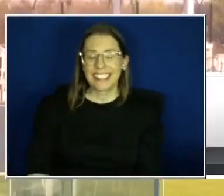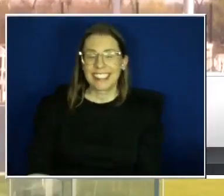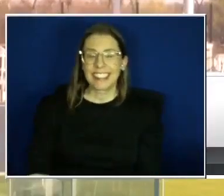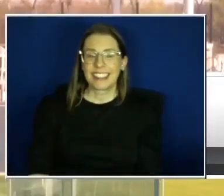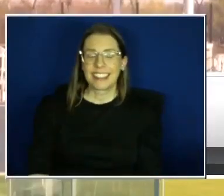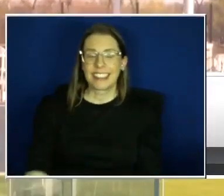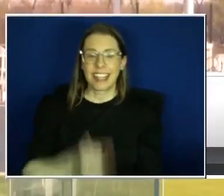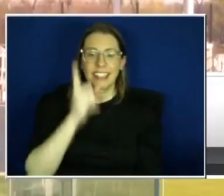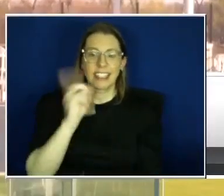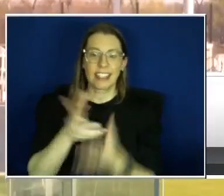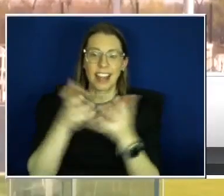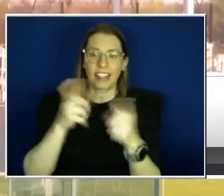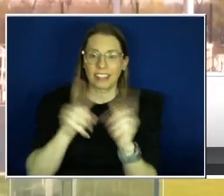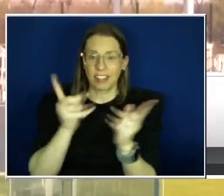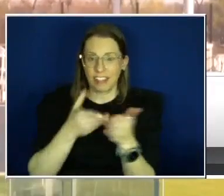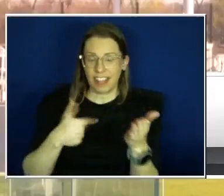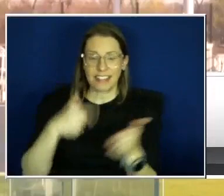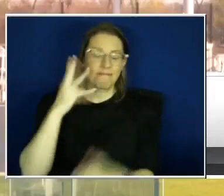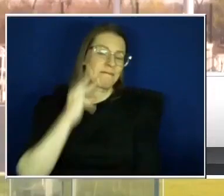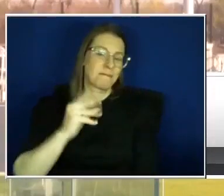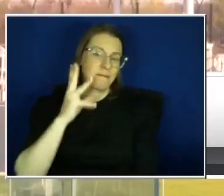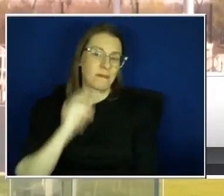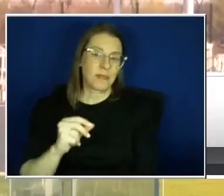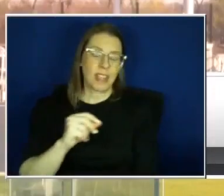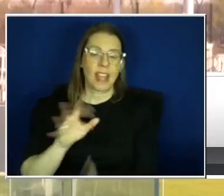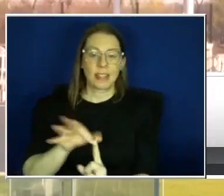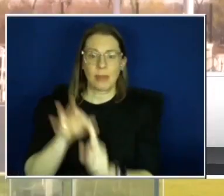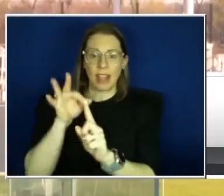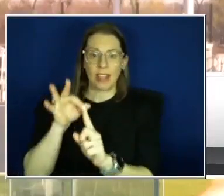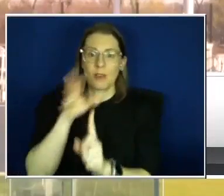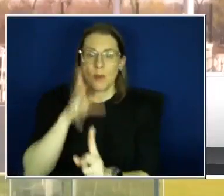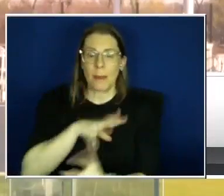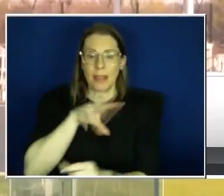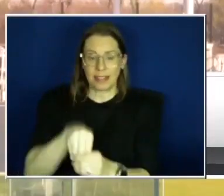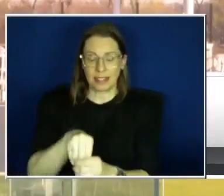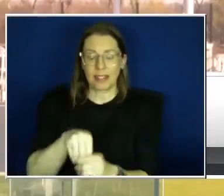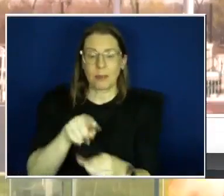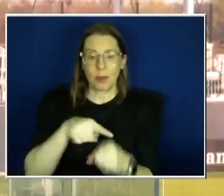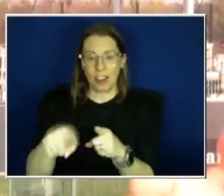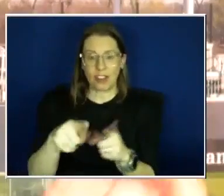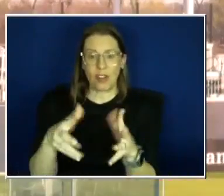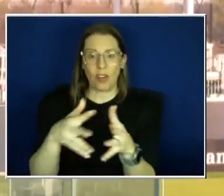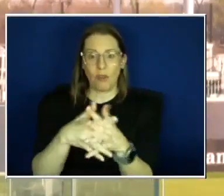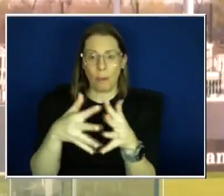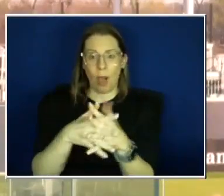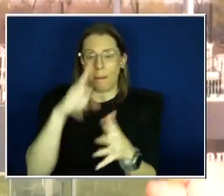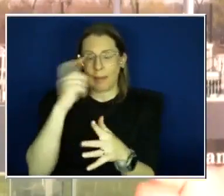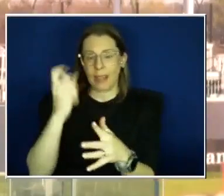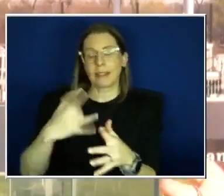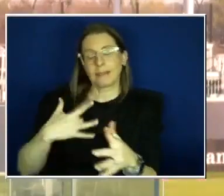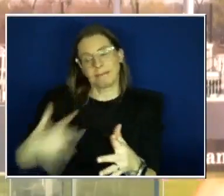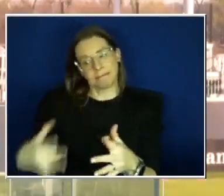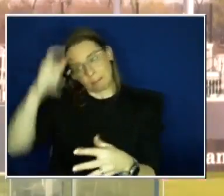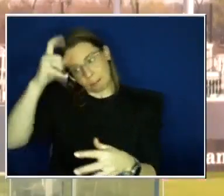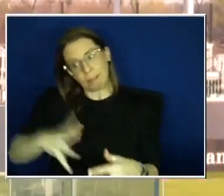different things that I experience, especially being in women's professional football, because it is primarily a male sport, and now we're making the